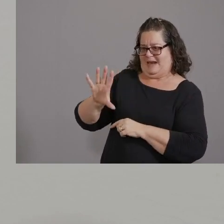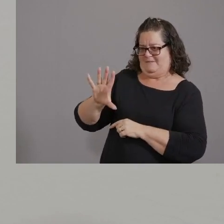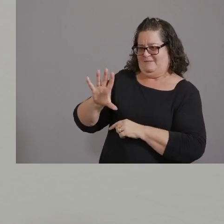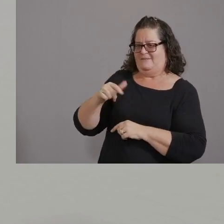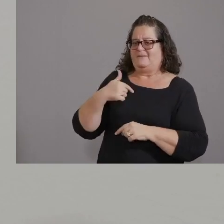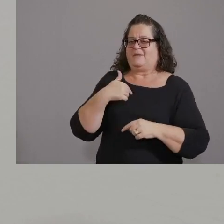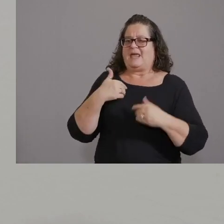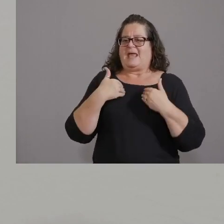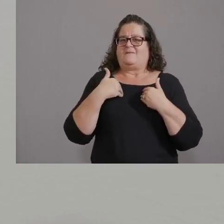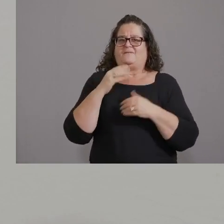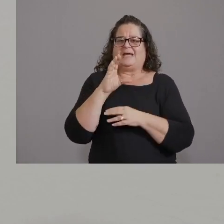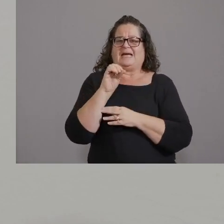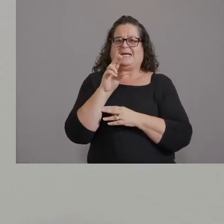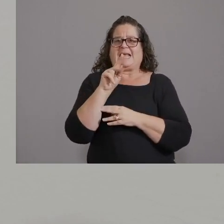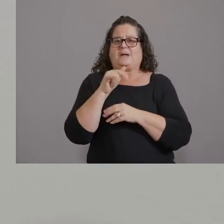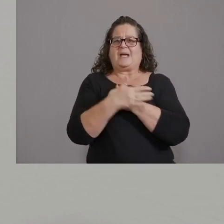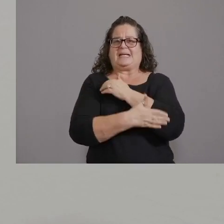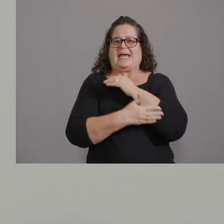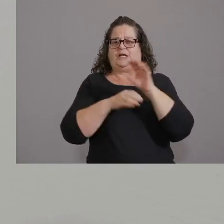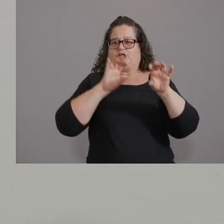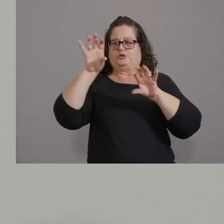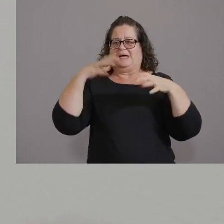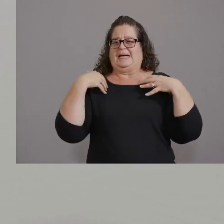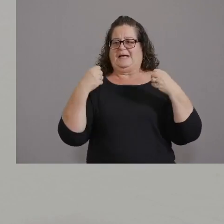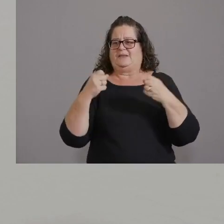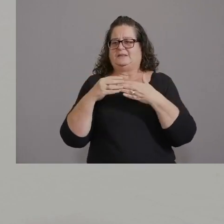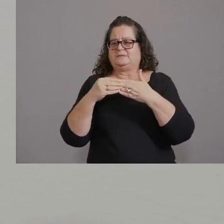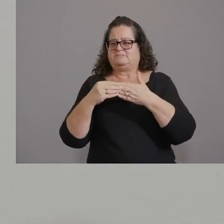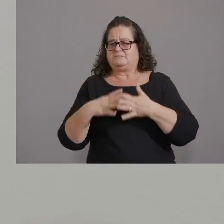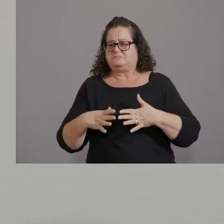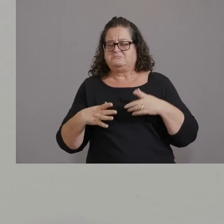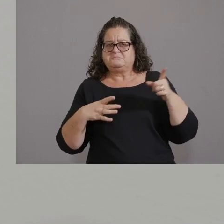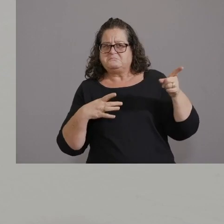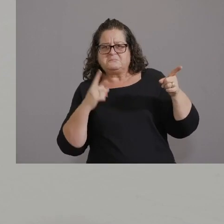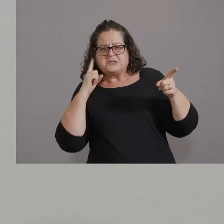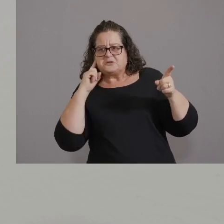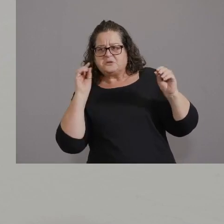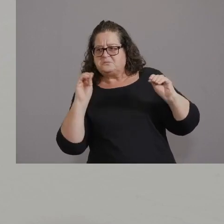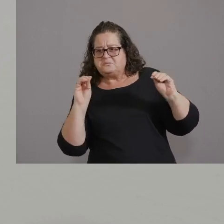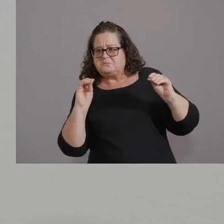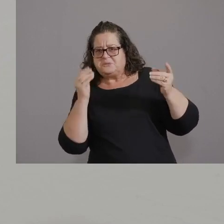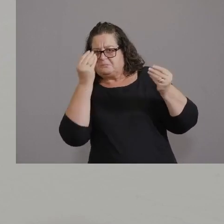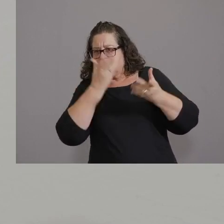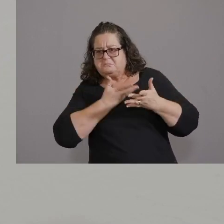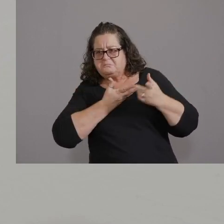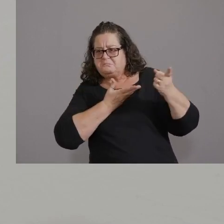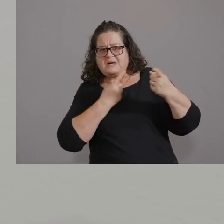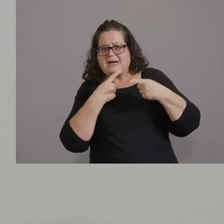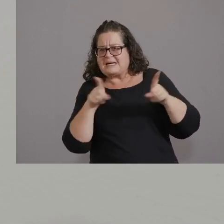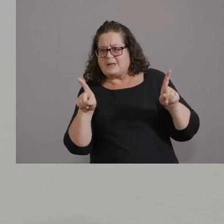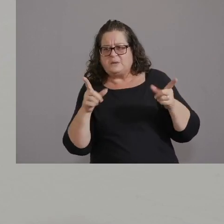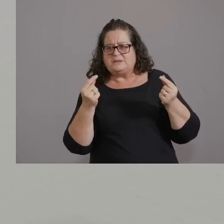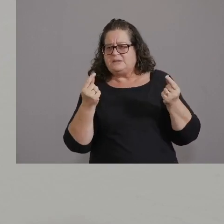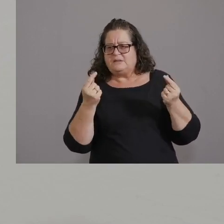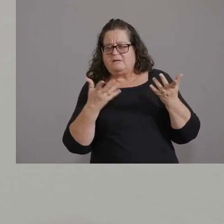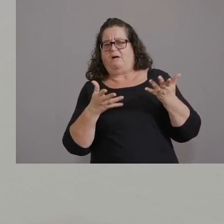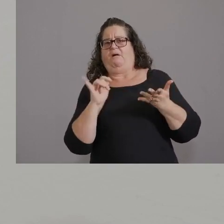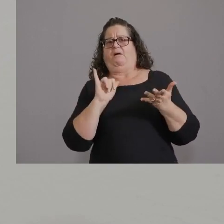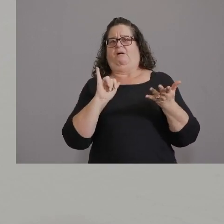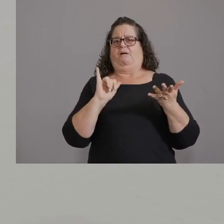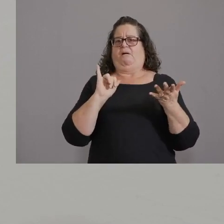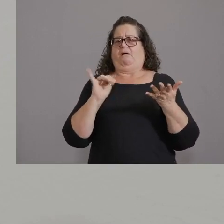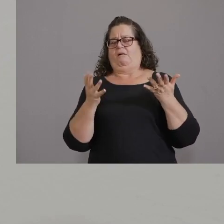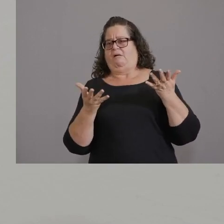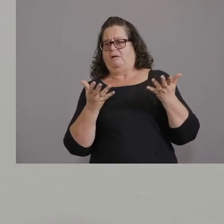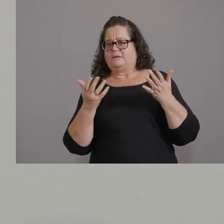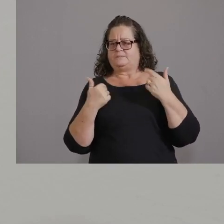me who said they were not notified ahead of time from state leaders when this announcement was made, and it actually caught them off guard because